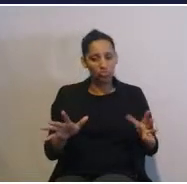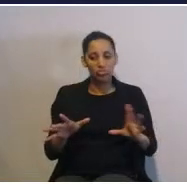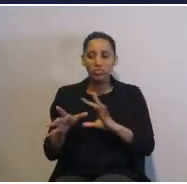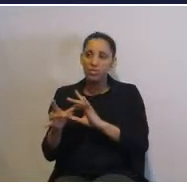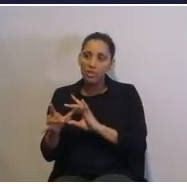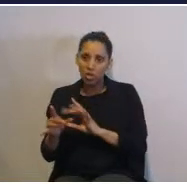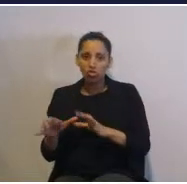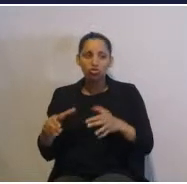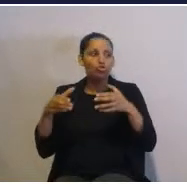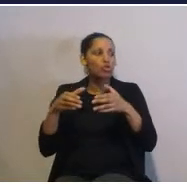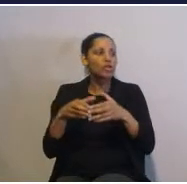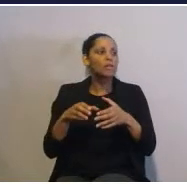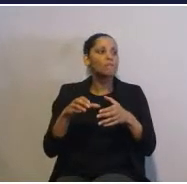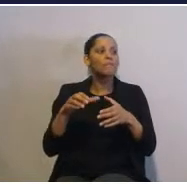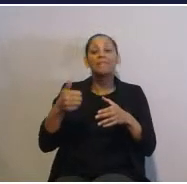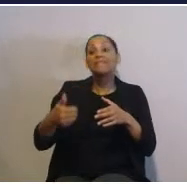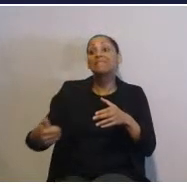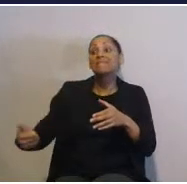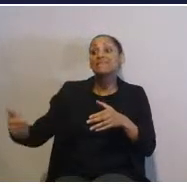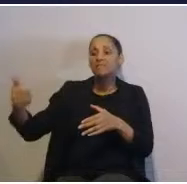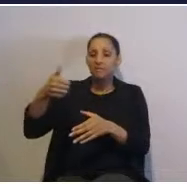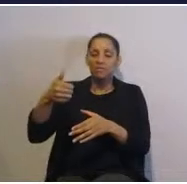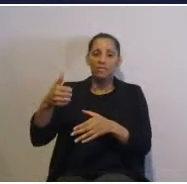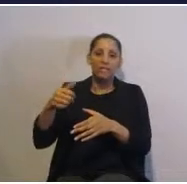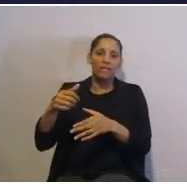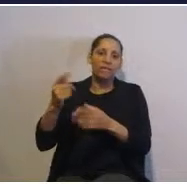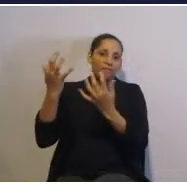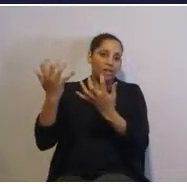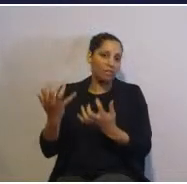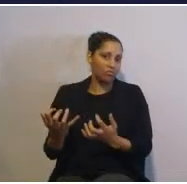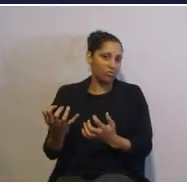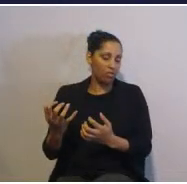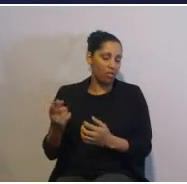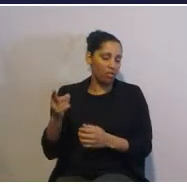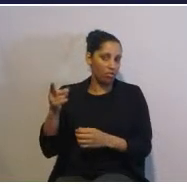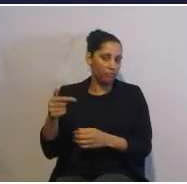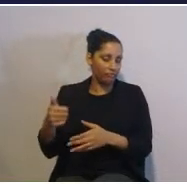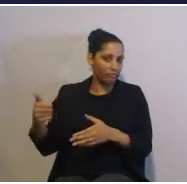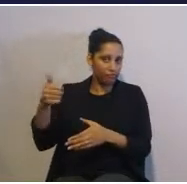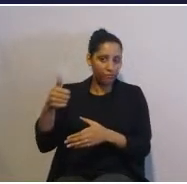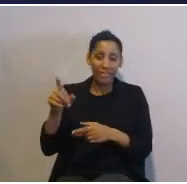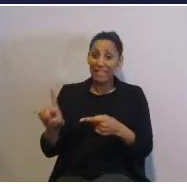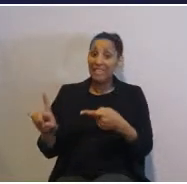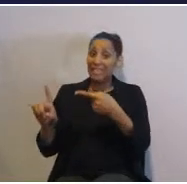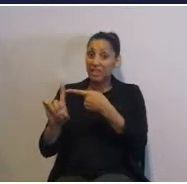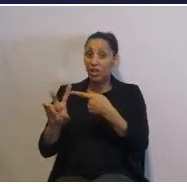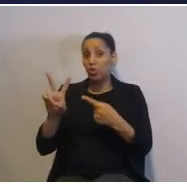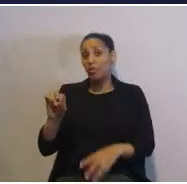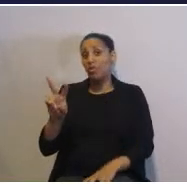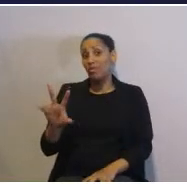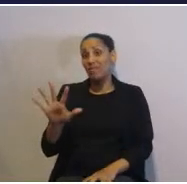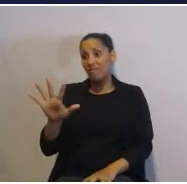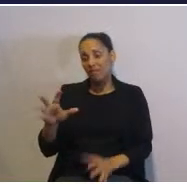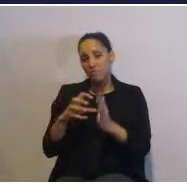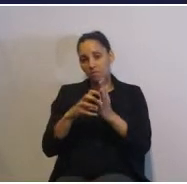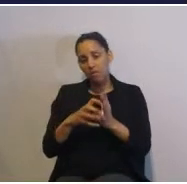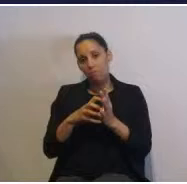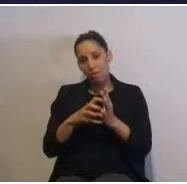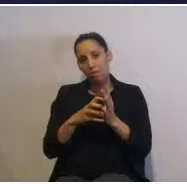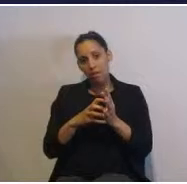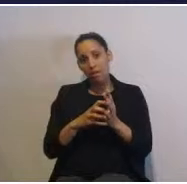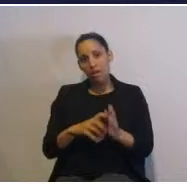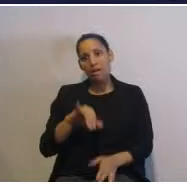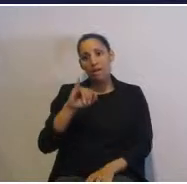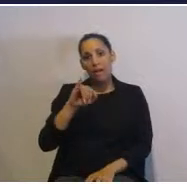group CFO, that there has been in 2025, for example, the independent